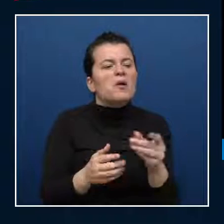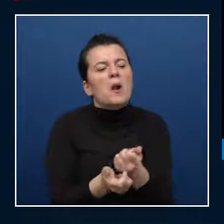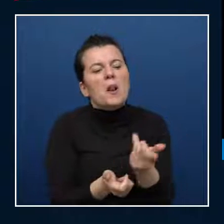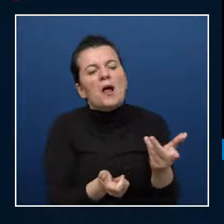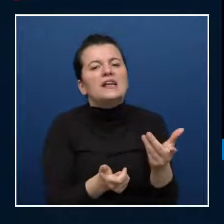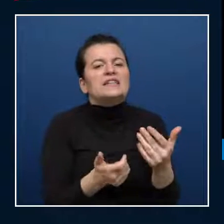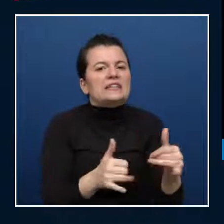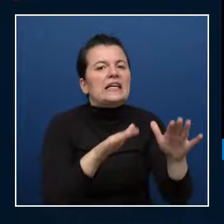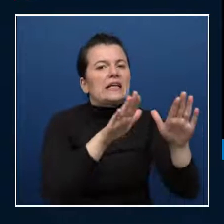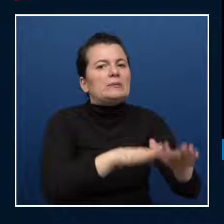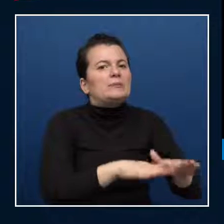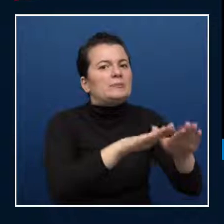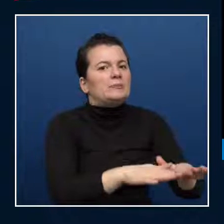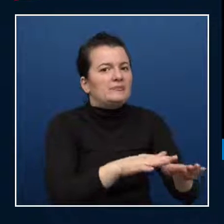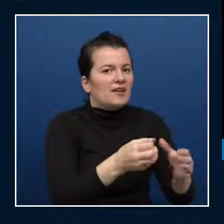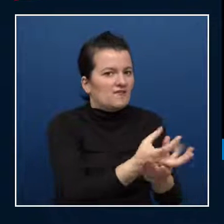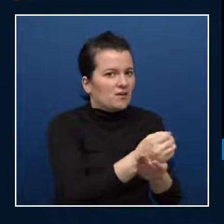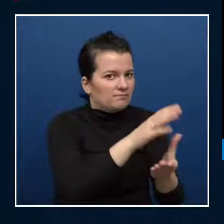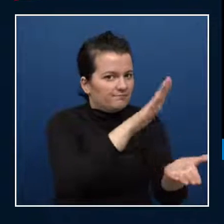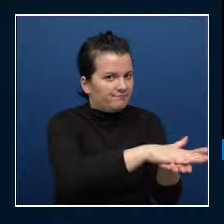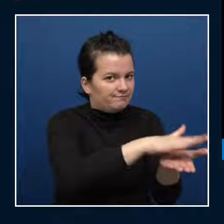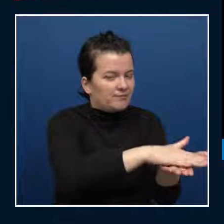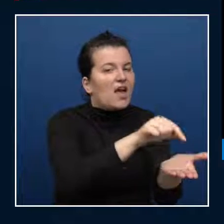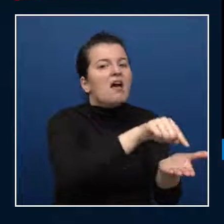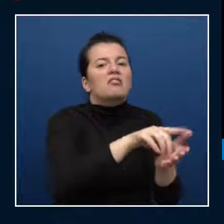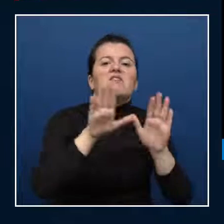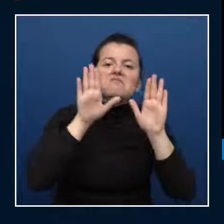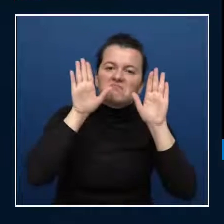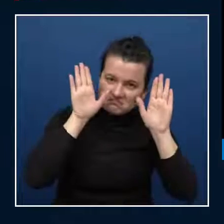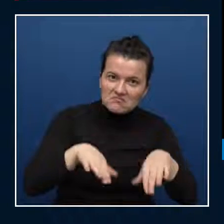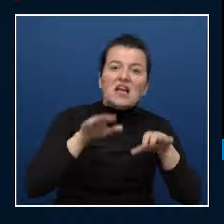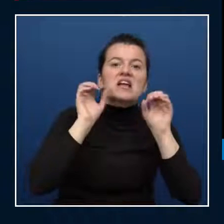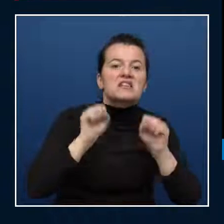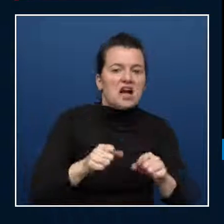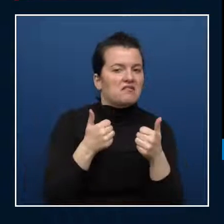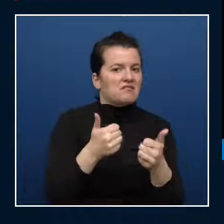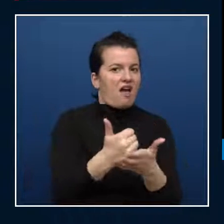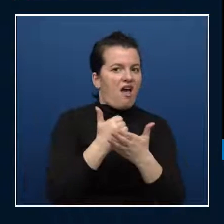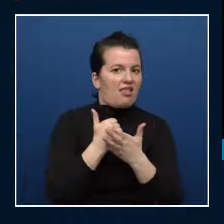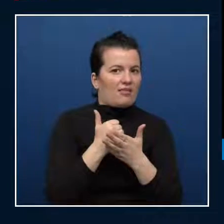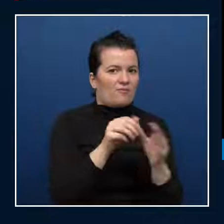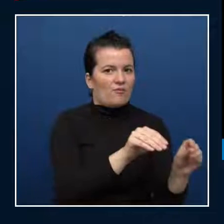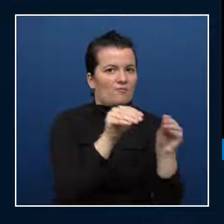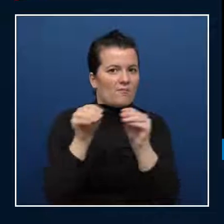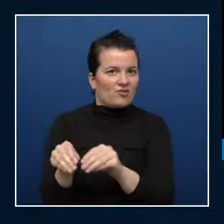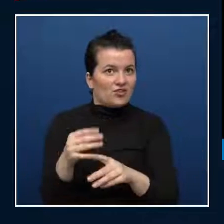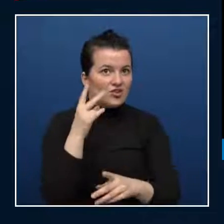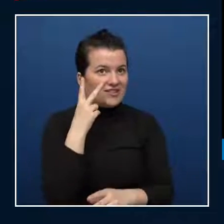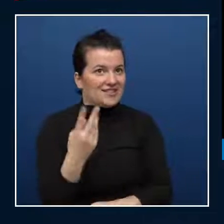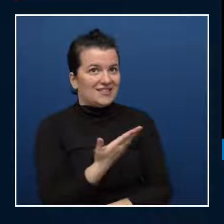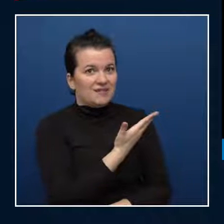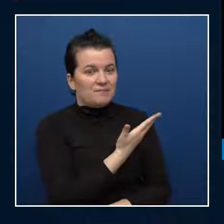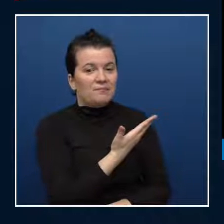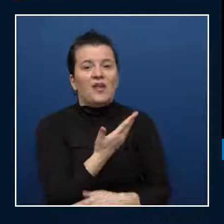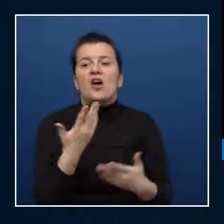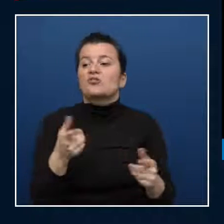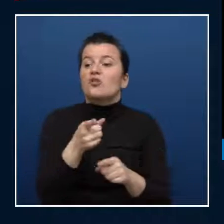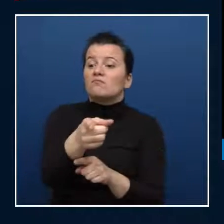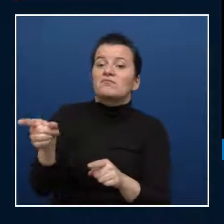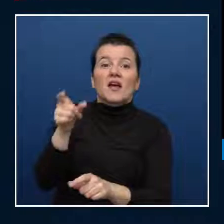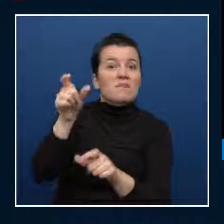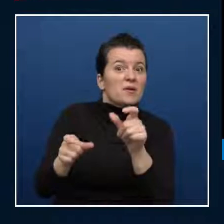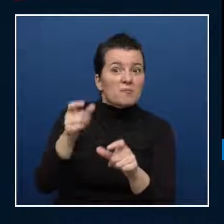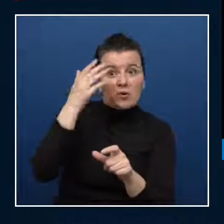well. And again, this can be seamless for that migration, so that your traffic or your end users do not see the fact that you're